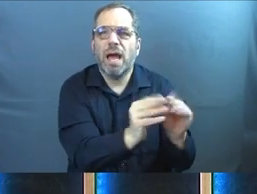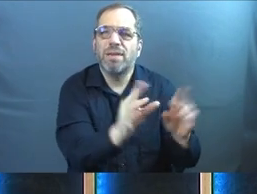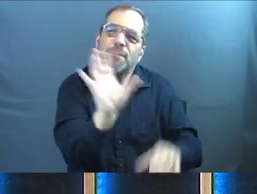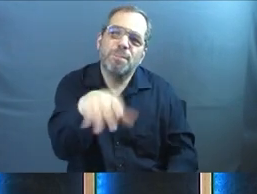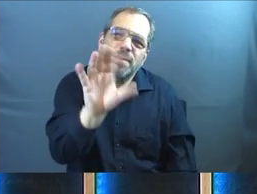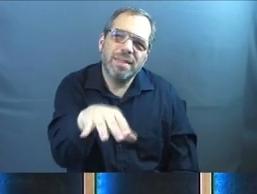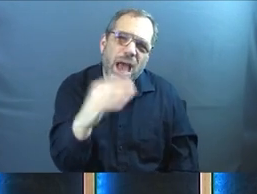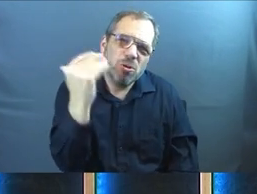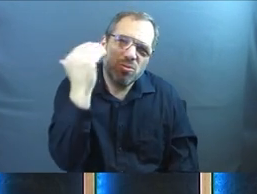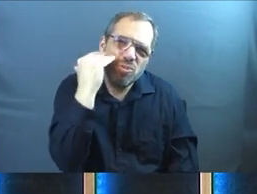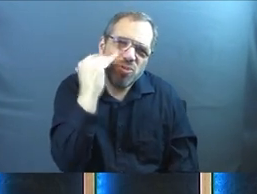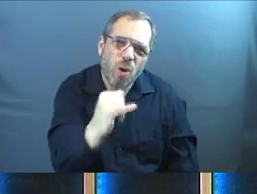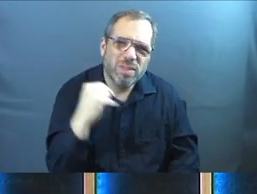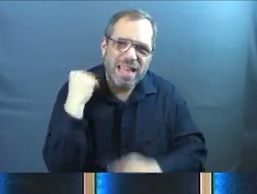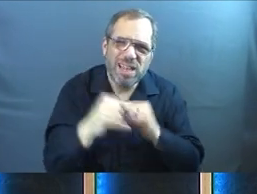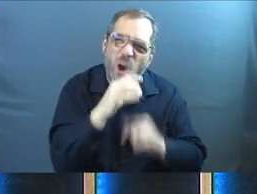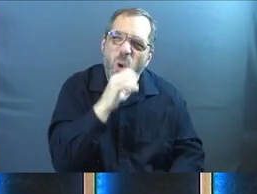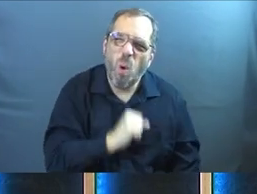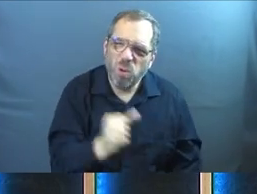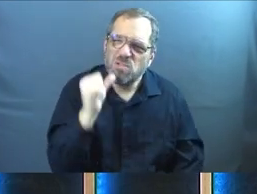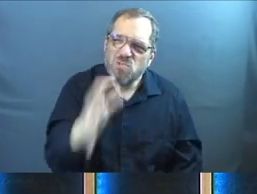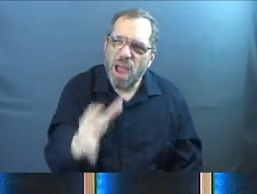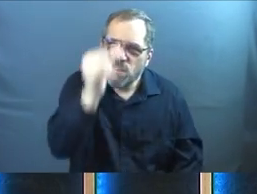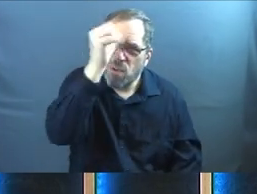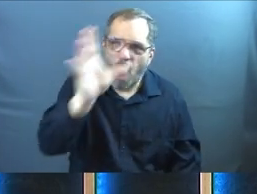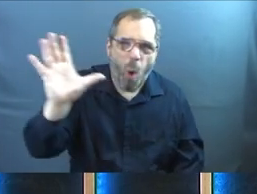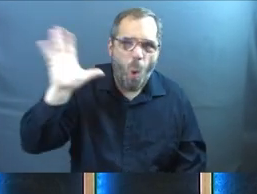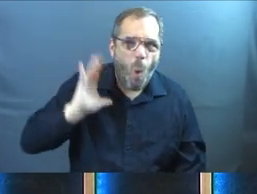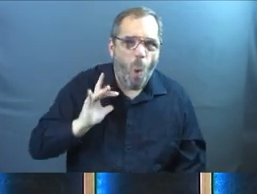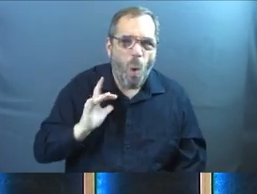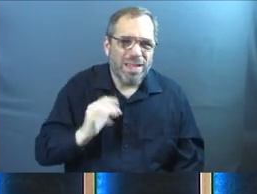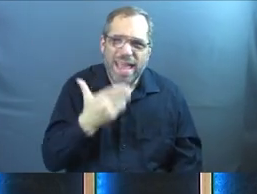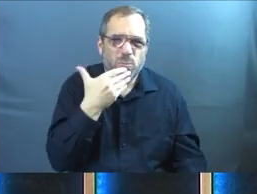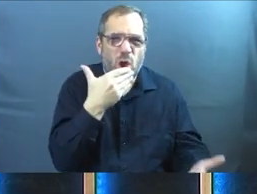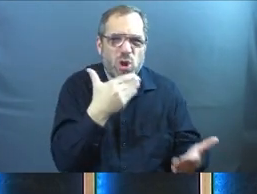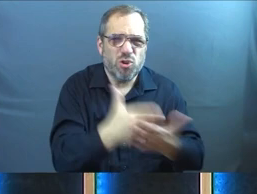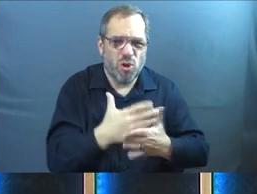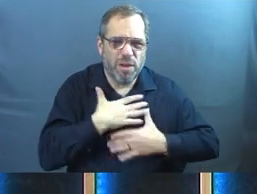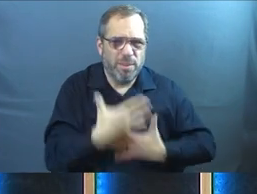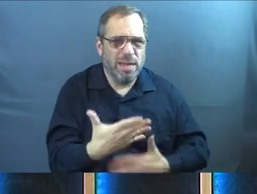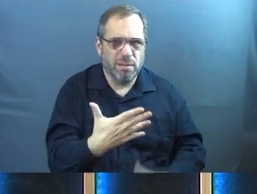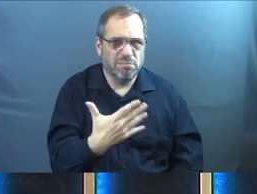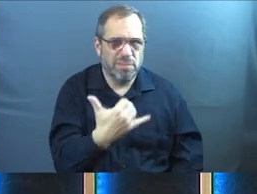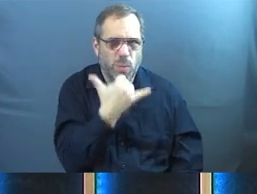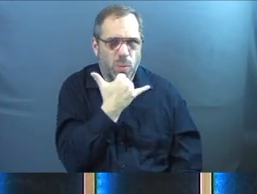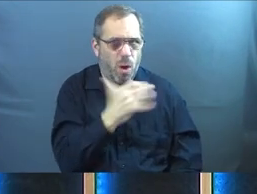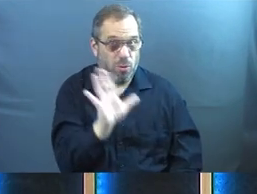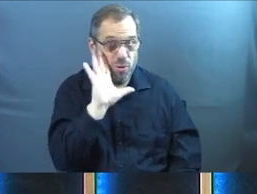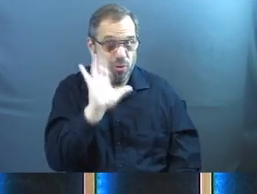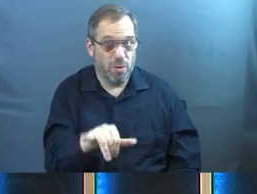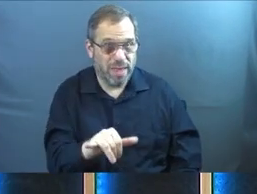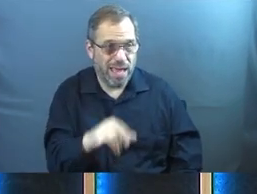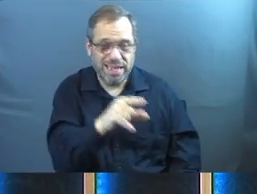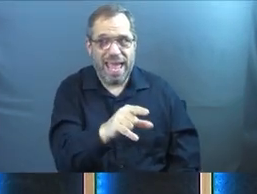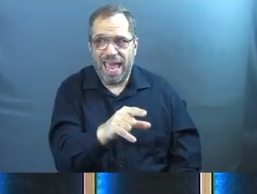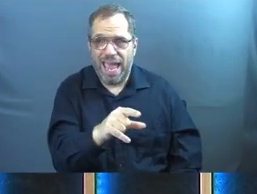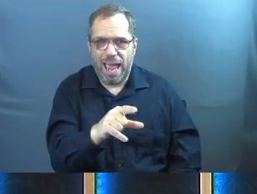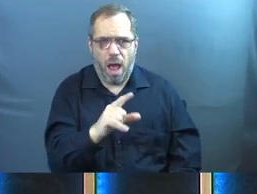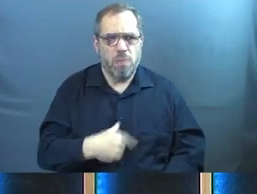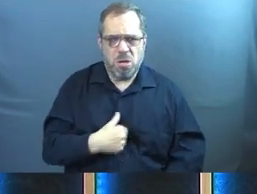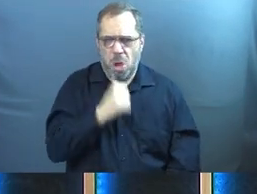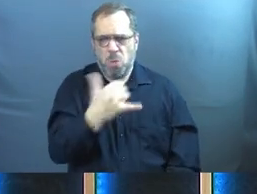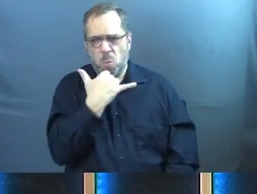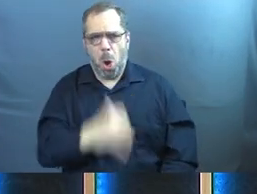Now, if you know anybody from that generation, the greatest generation, they weren't so great at admitting their faults. They weren't so great